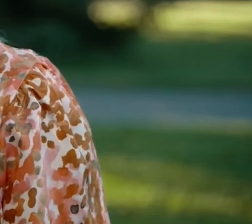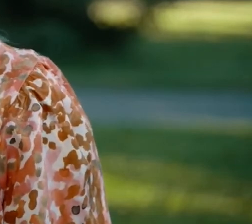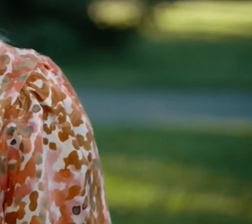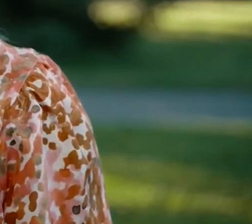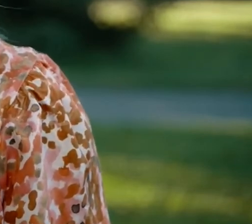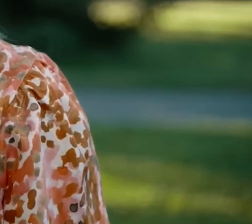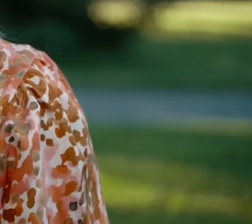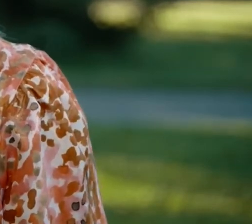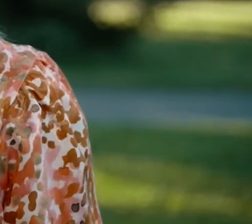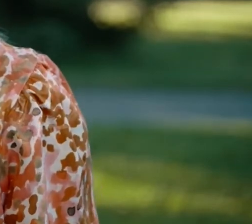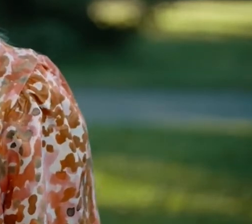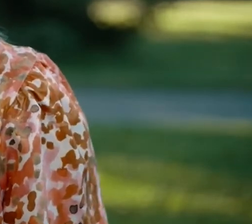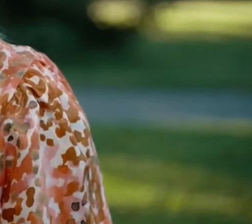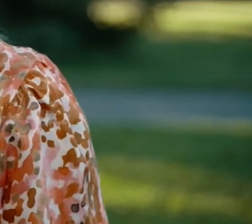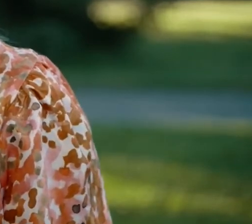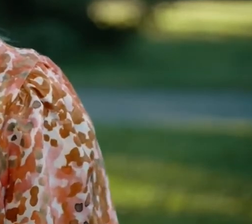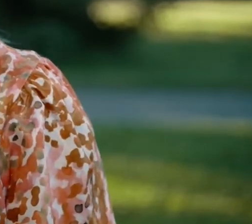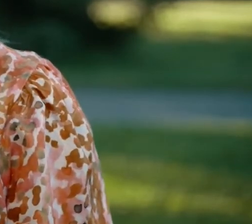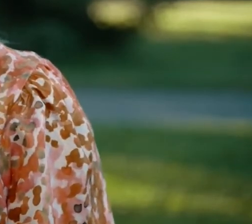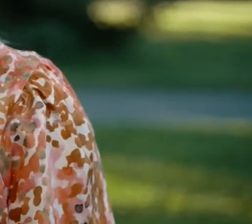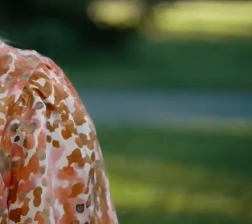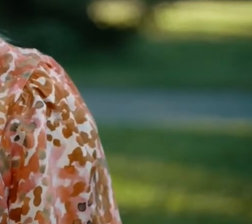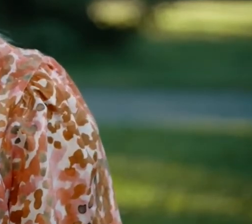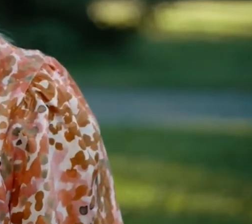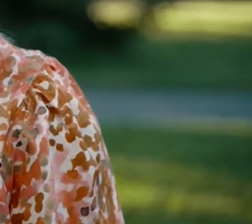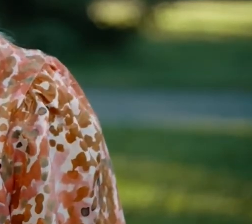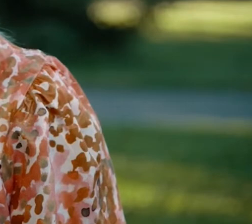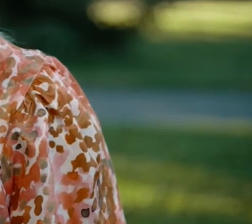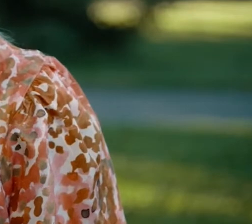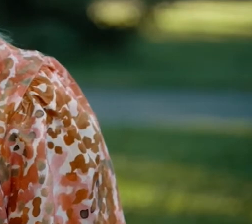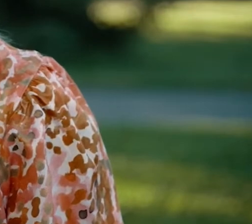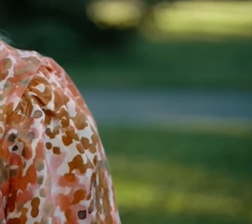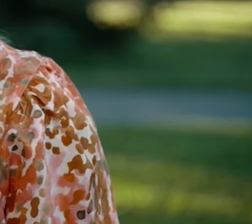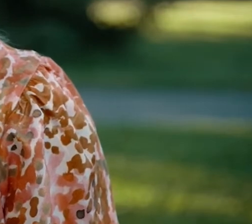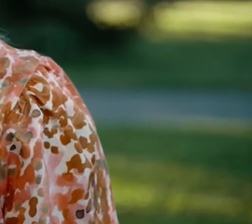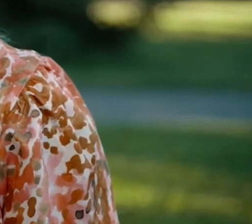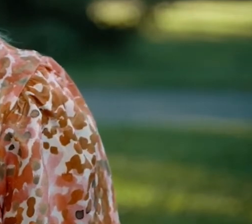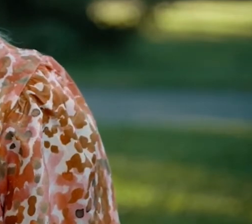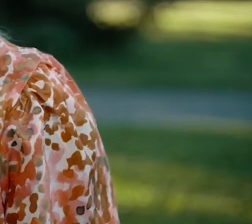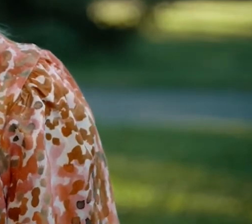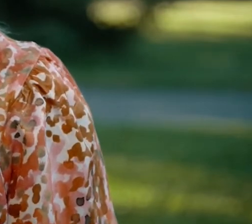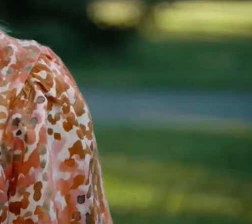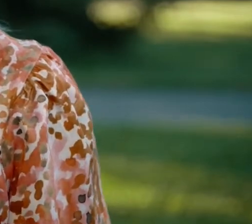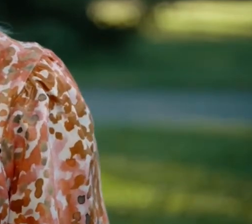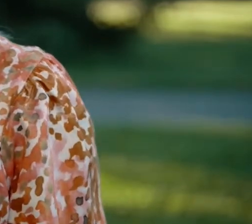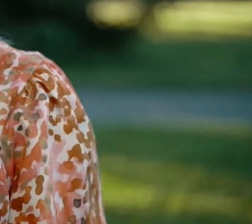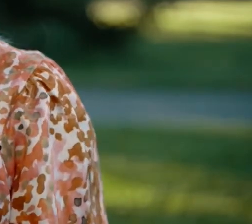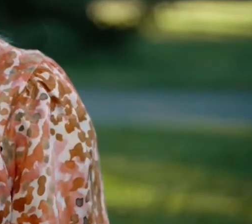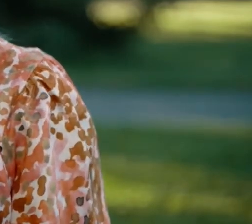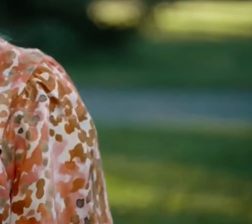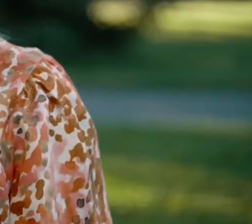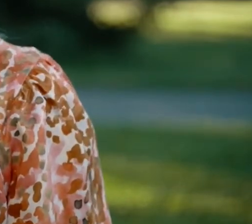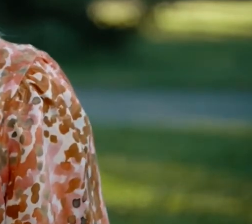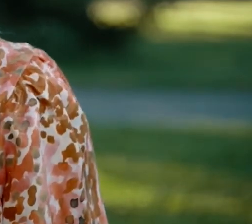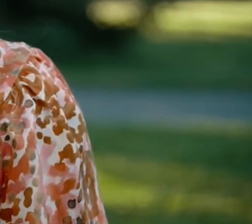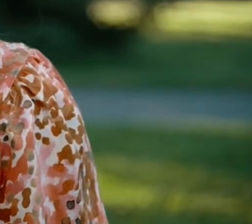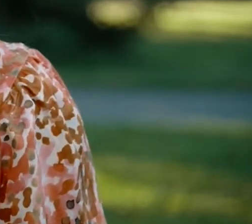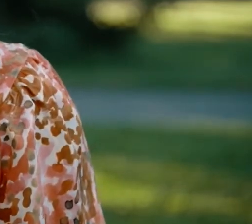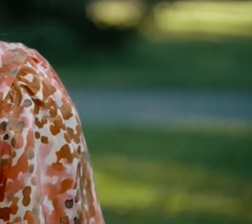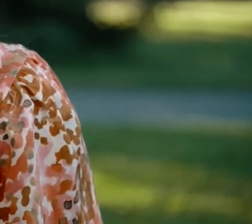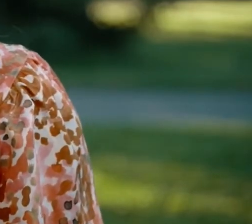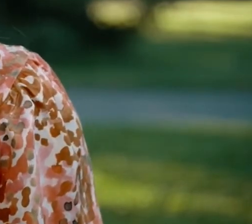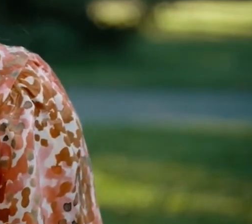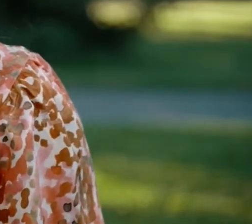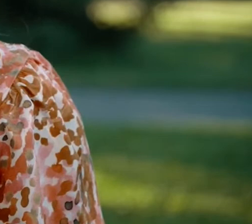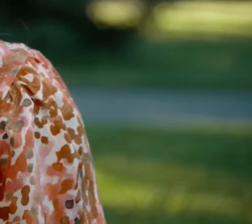of peatlands, or through greening cities, battling with heat. Over 90 countries have